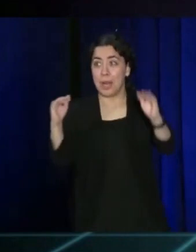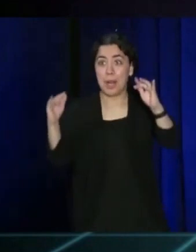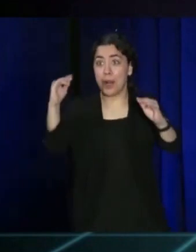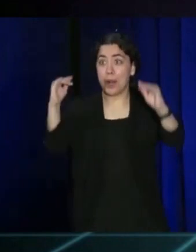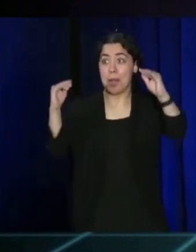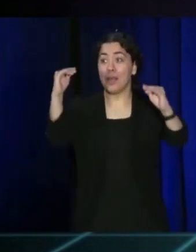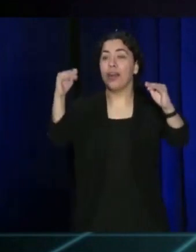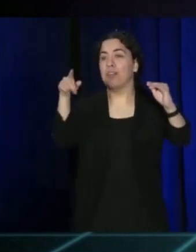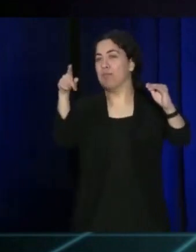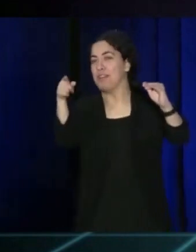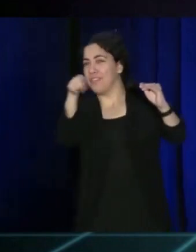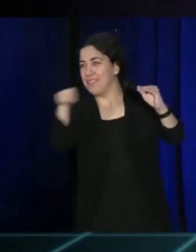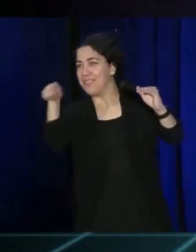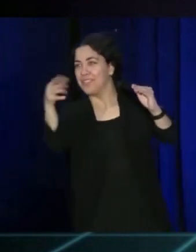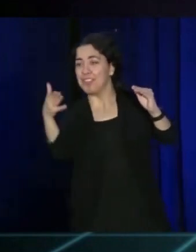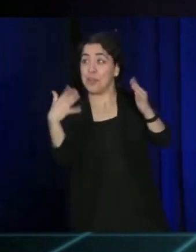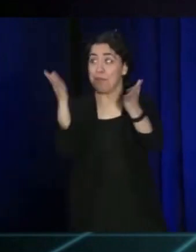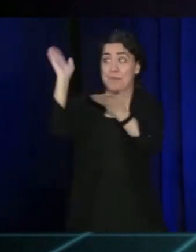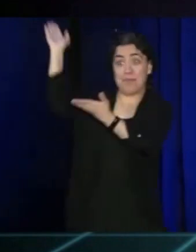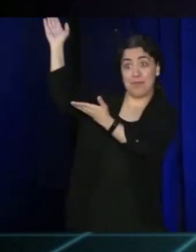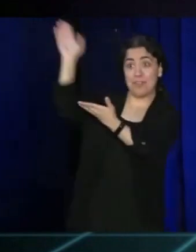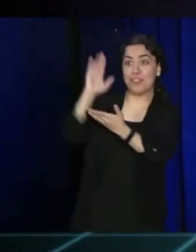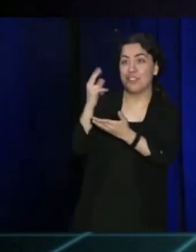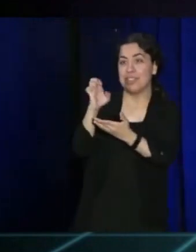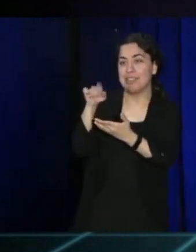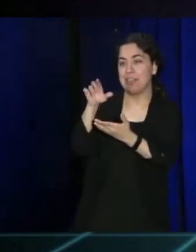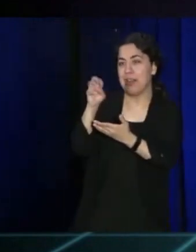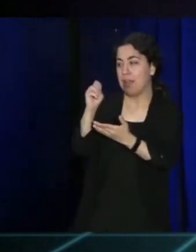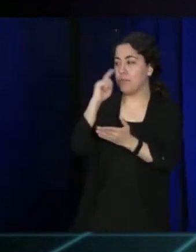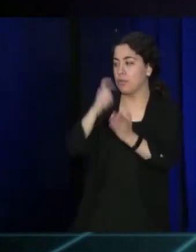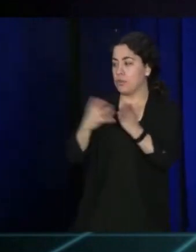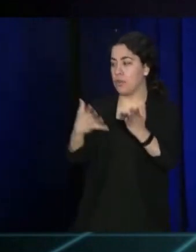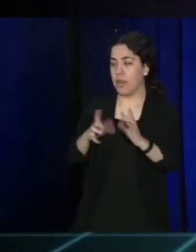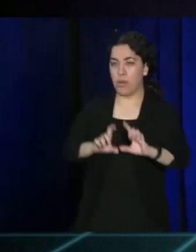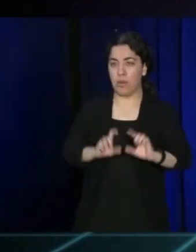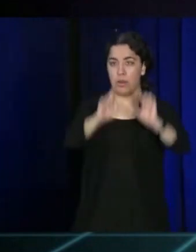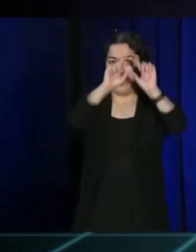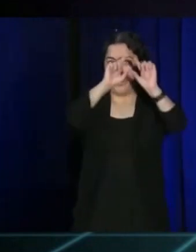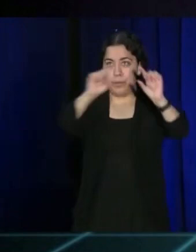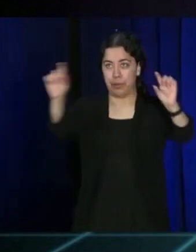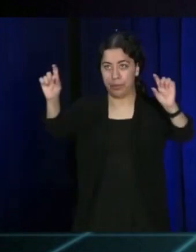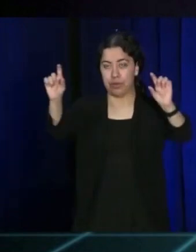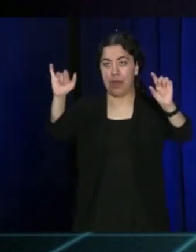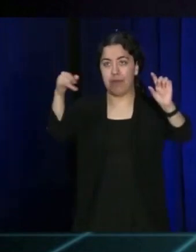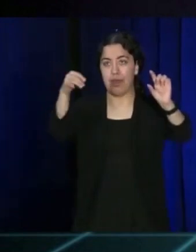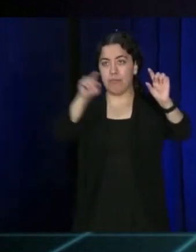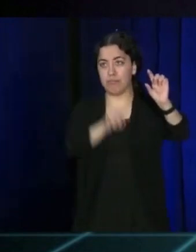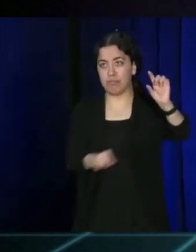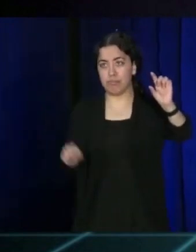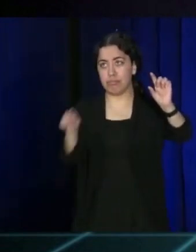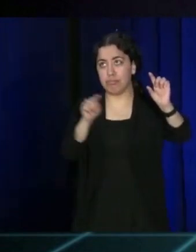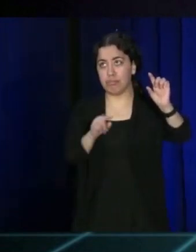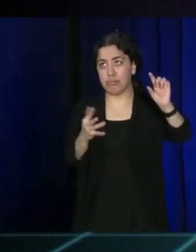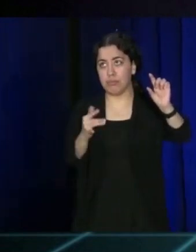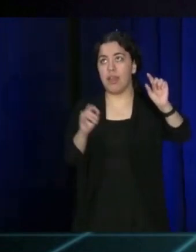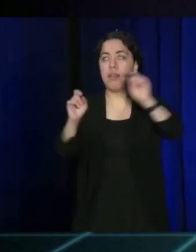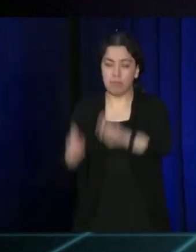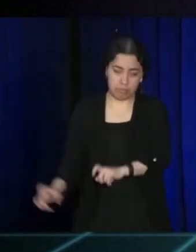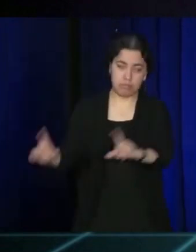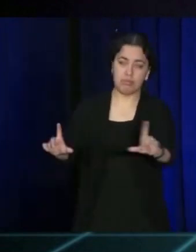chase.com, I'm presented with the footer, and then the rest of the app loads in. And things are popping into place all over the place.